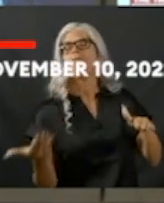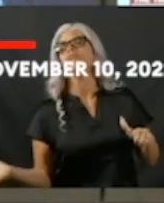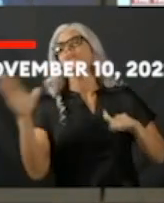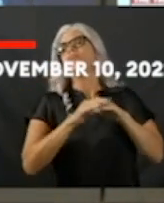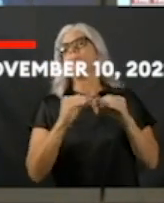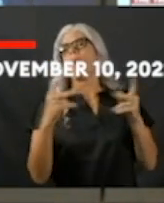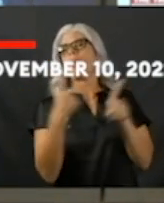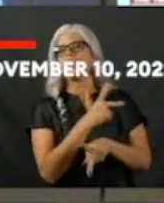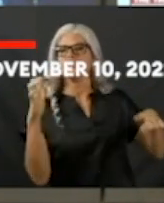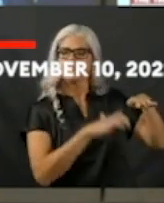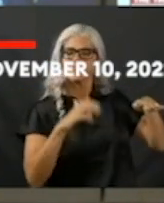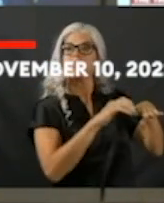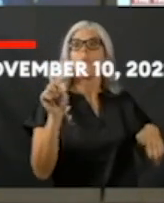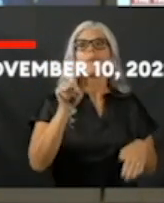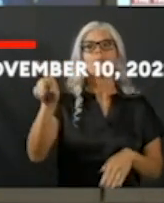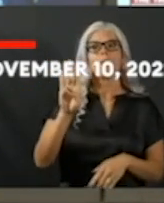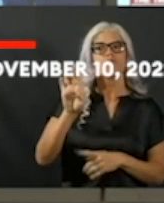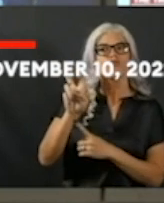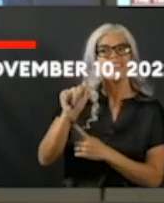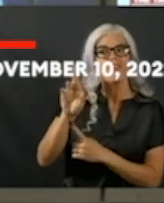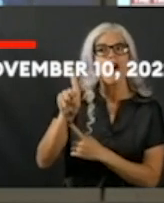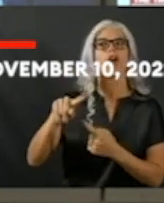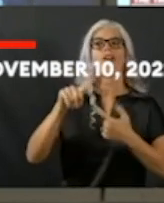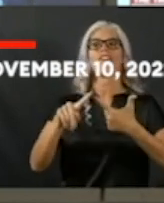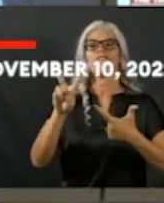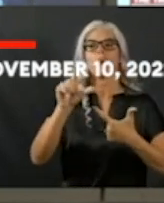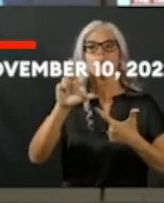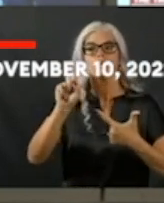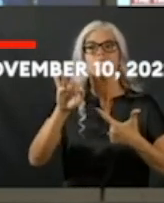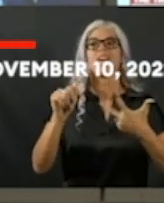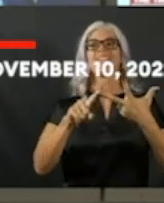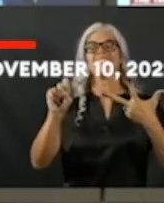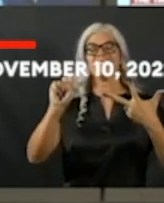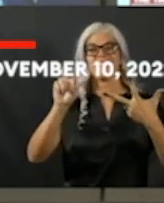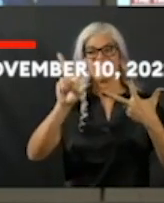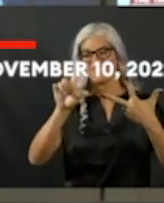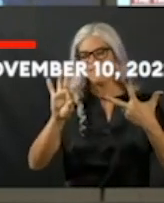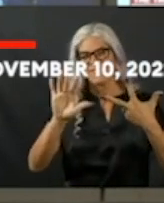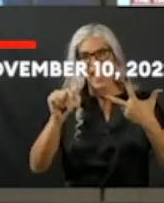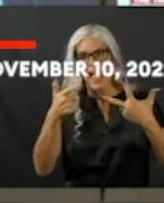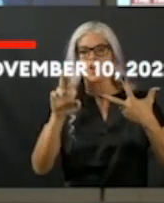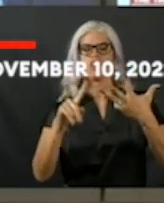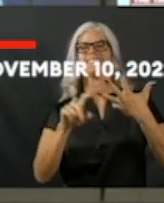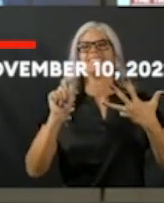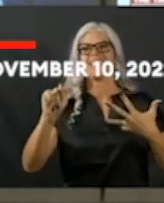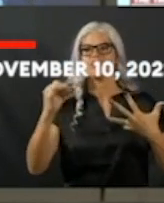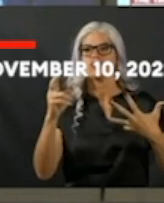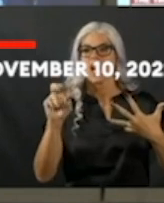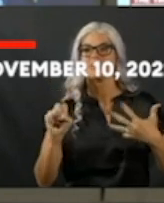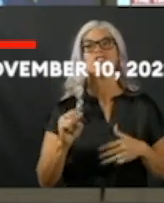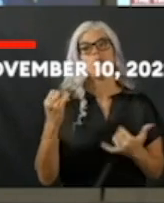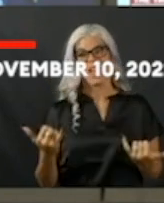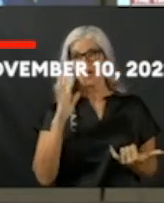Brevard, Volusia, Flagler, and St. Johns counties. After the storm, there will be likely be flooding in some areas, so make sure to